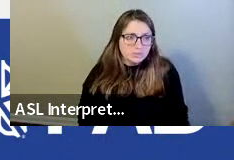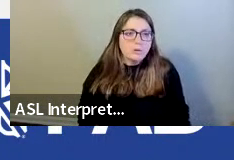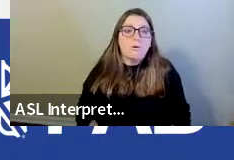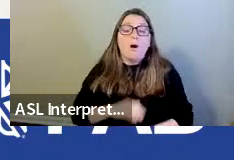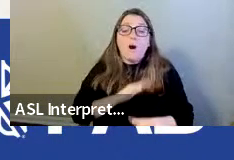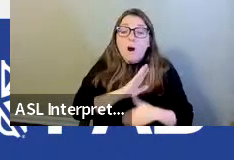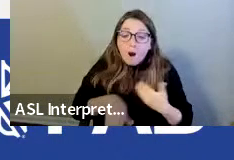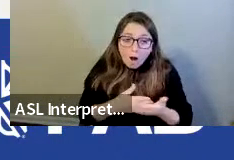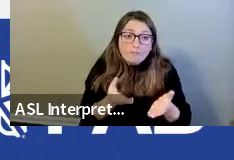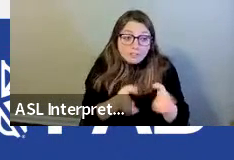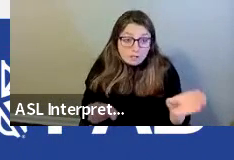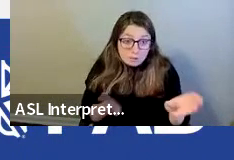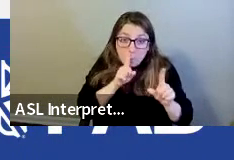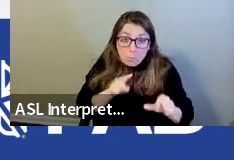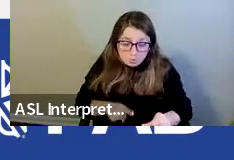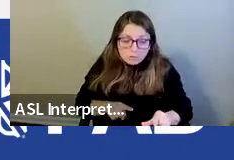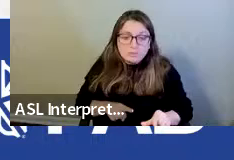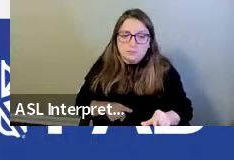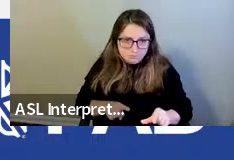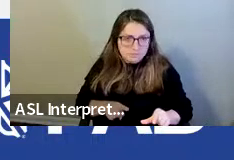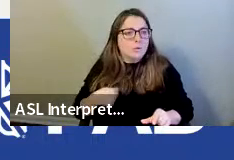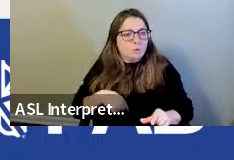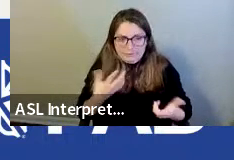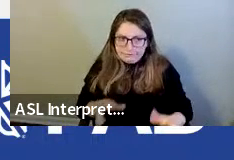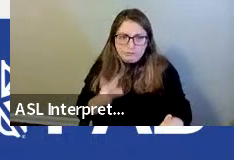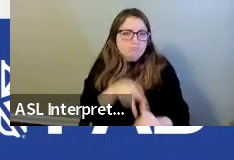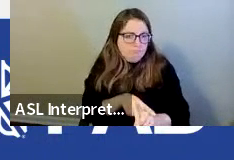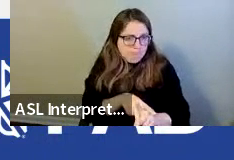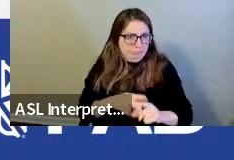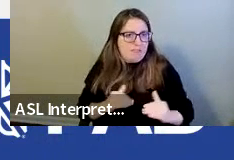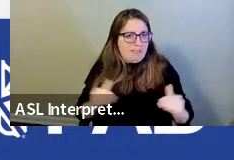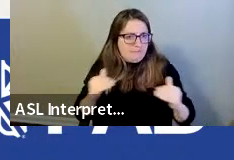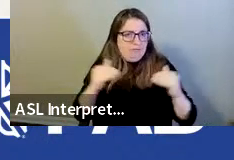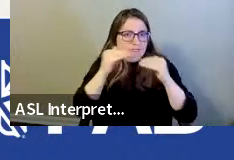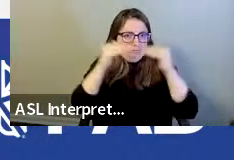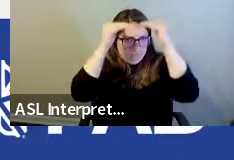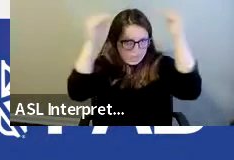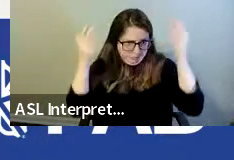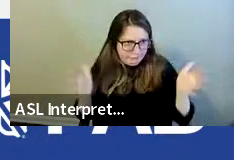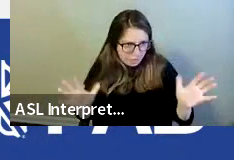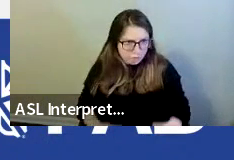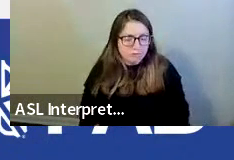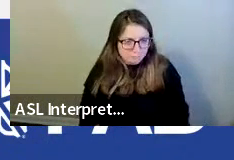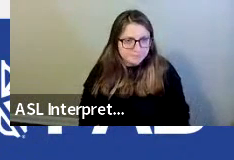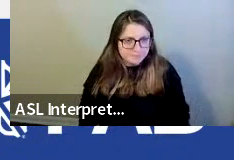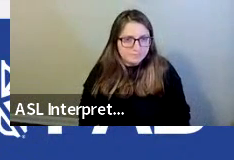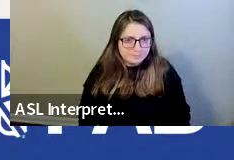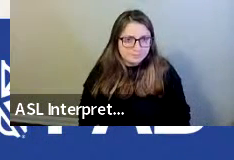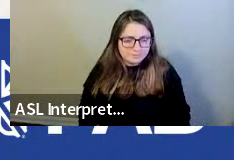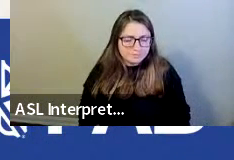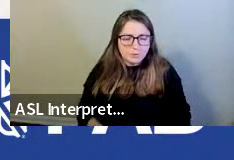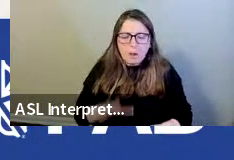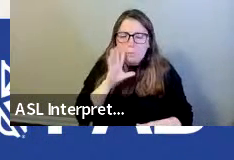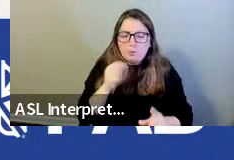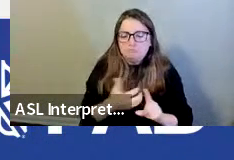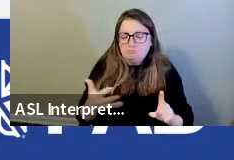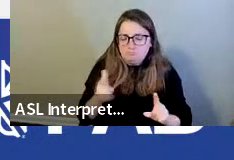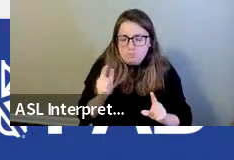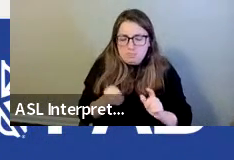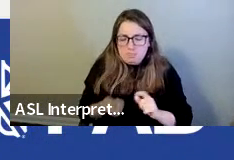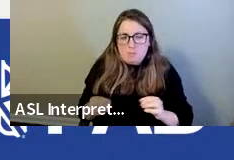have been ranked and are accessible and visible through our website. I'll talk about that a little bit more